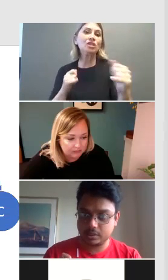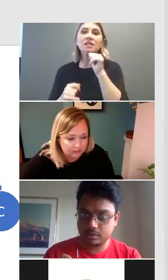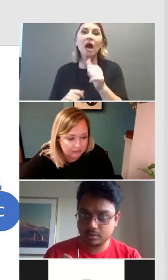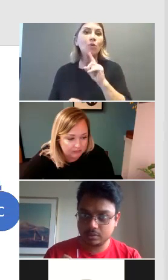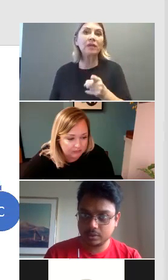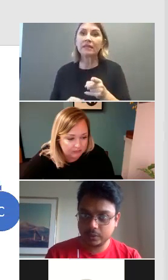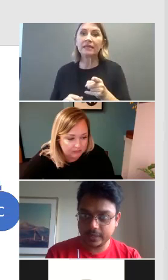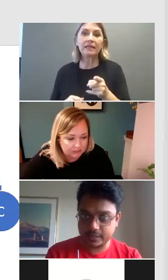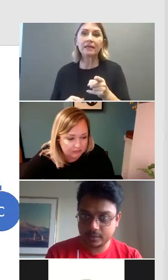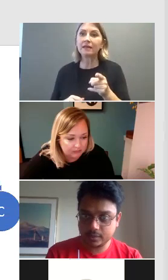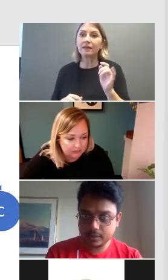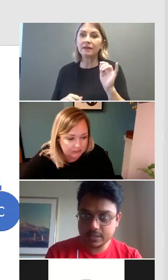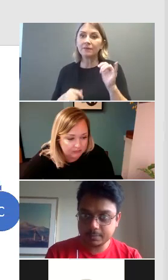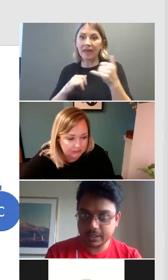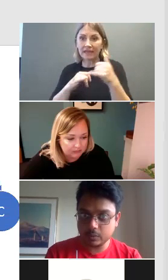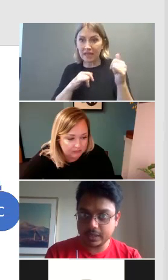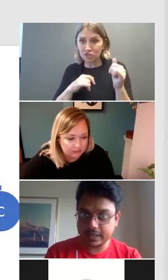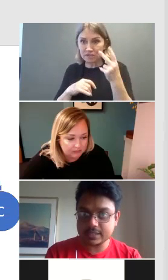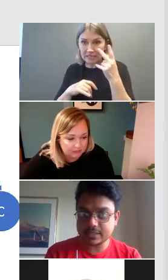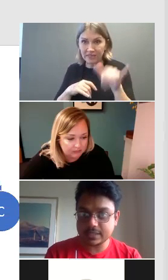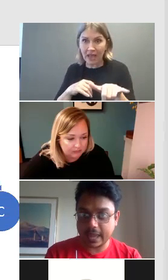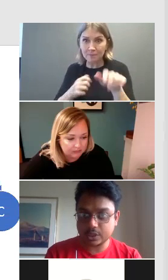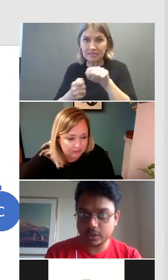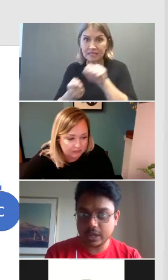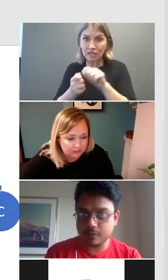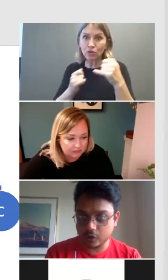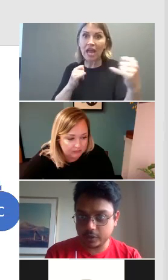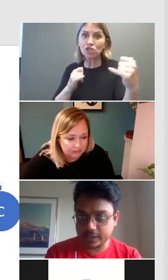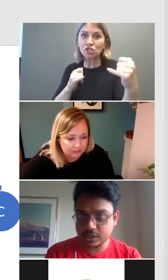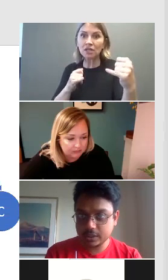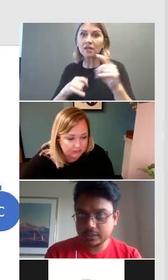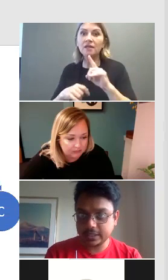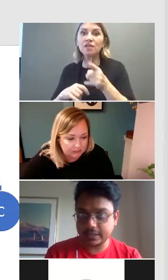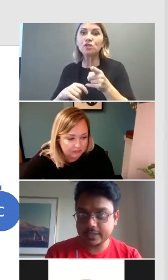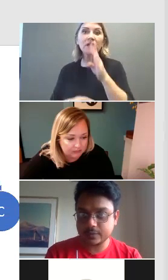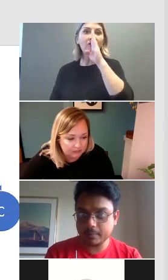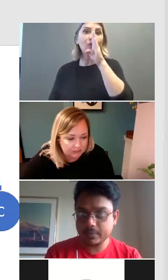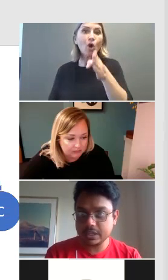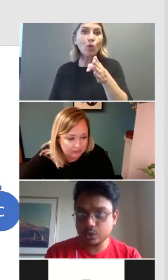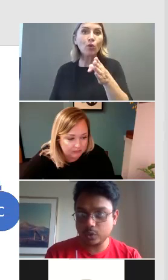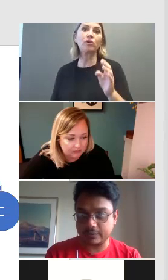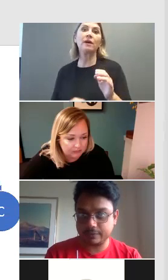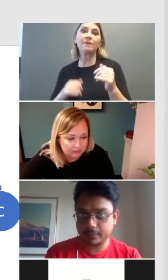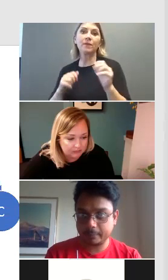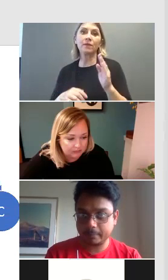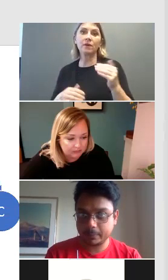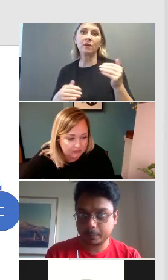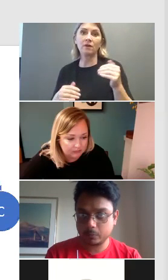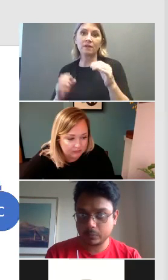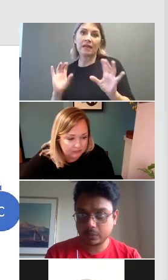back edge, right? This particular edge is actually a forward edge that connects from E to